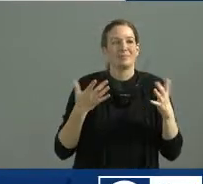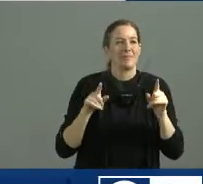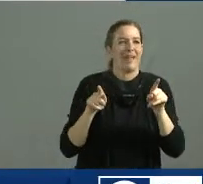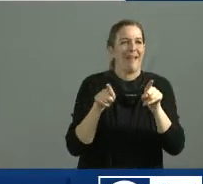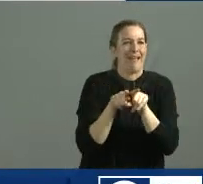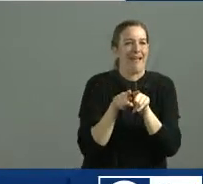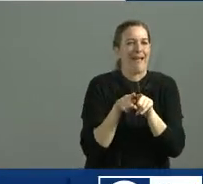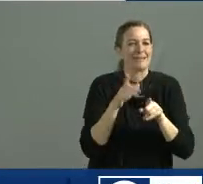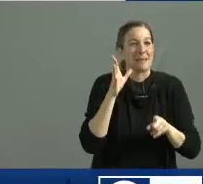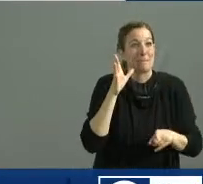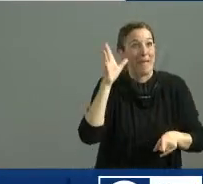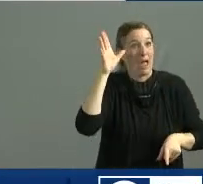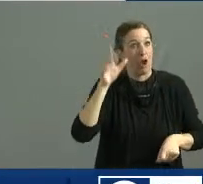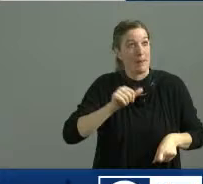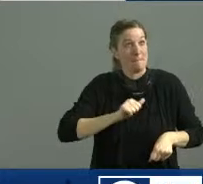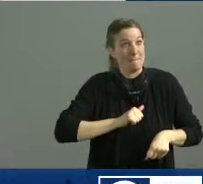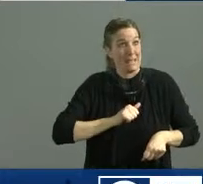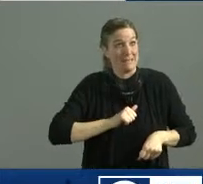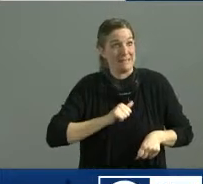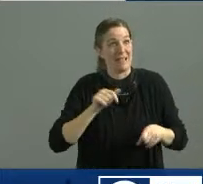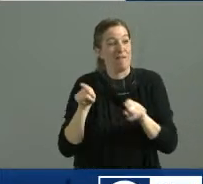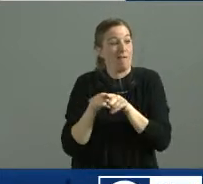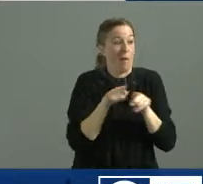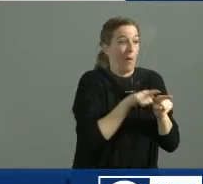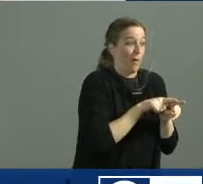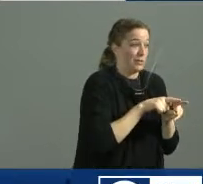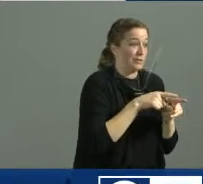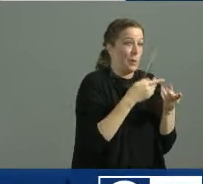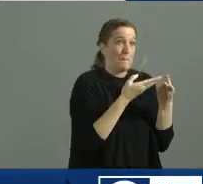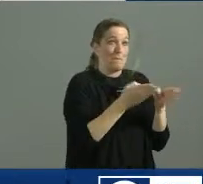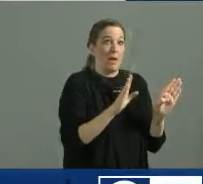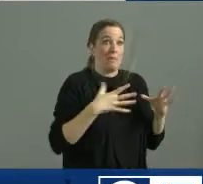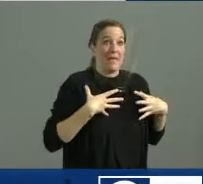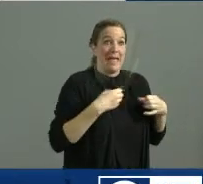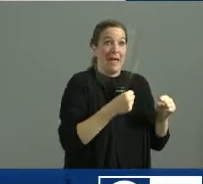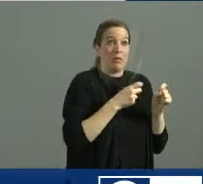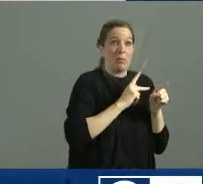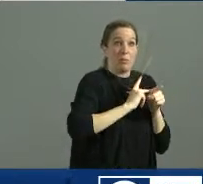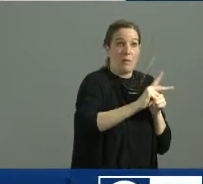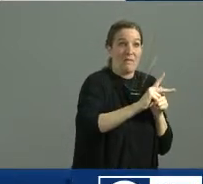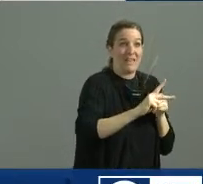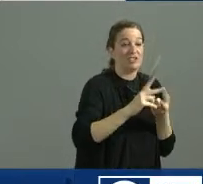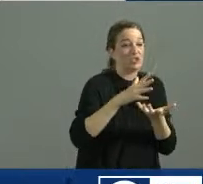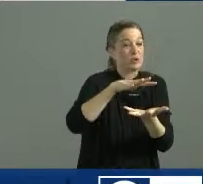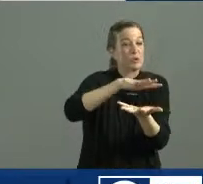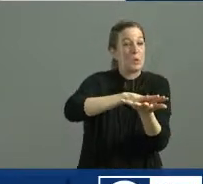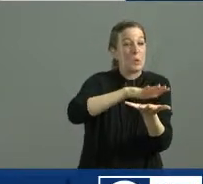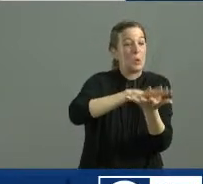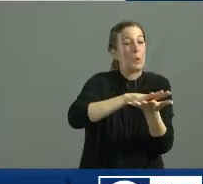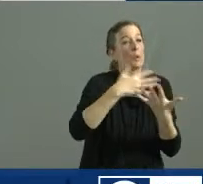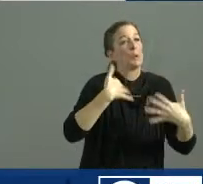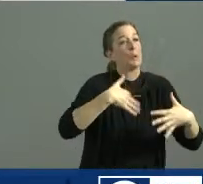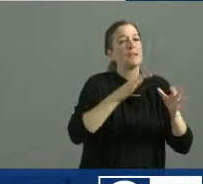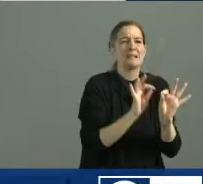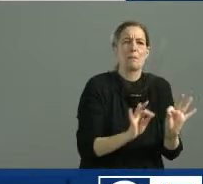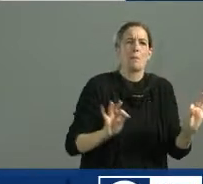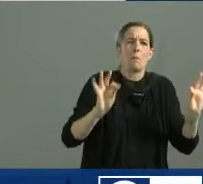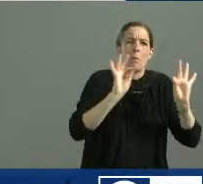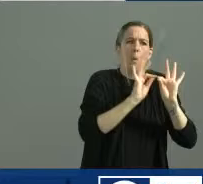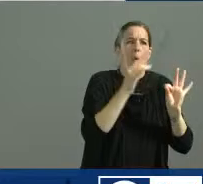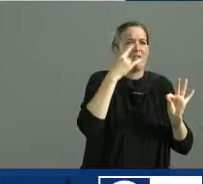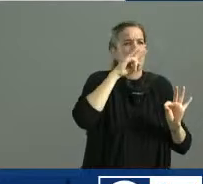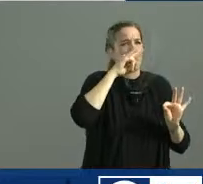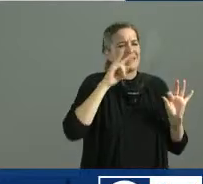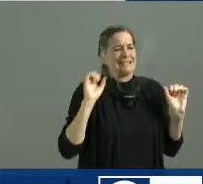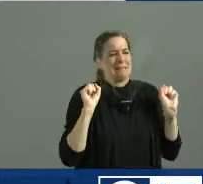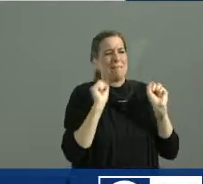being in the classroom is probably the most important to have those eyes laid on. And then it would probably be those sports.